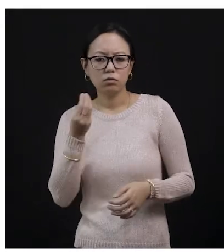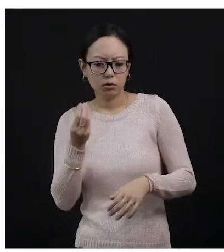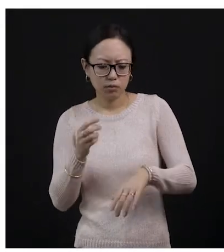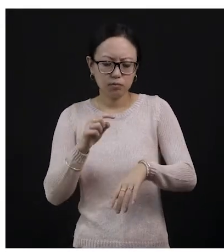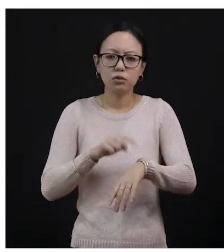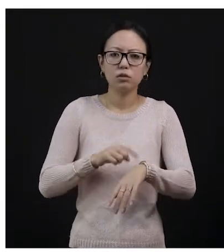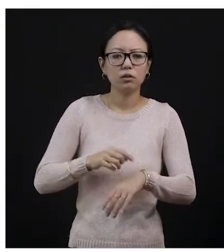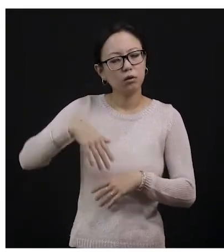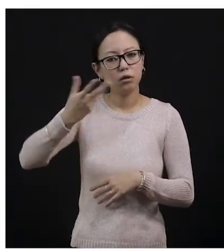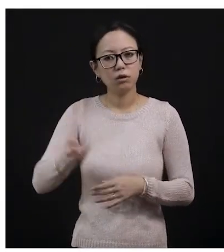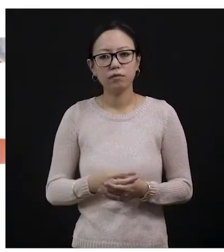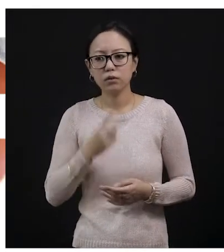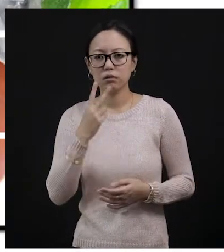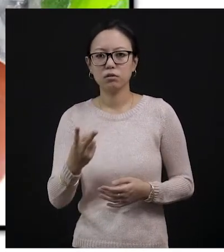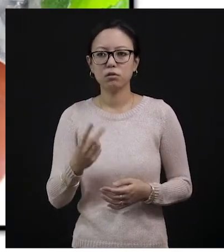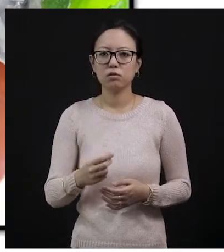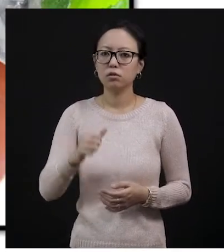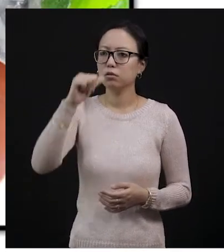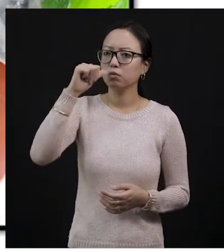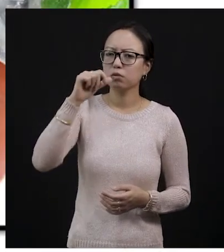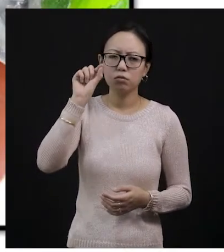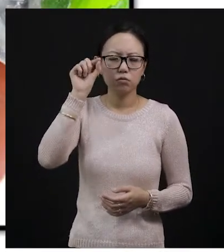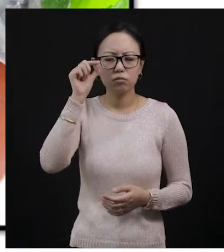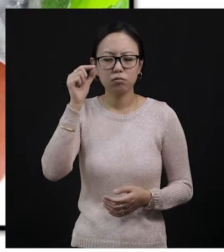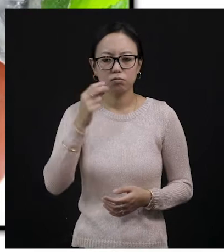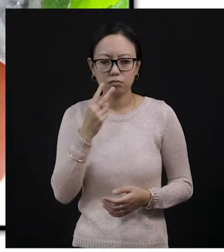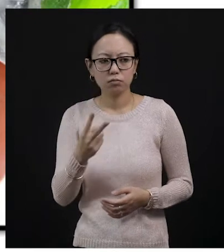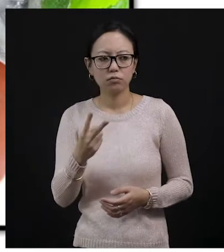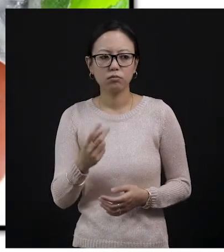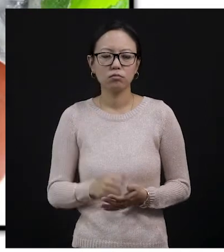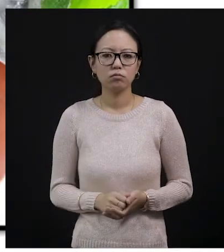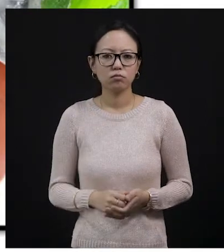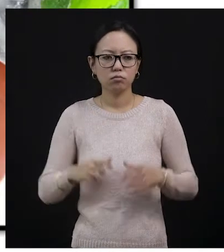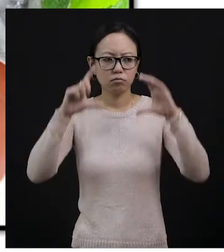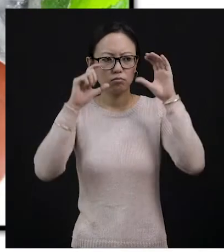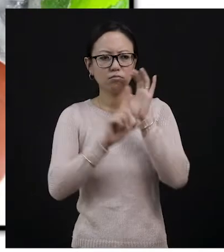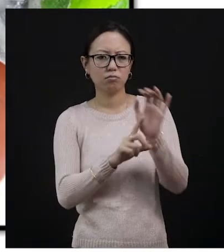of water in the poly bag. Like this, see? Yes?